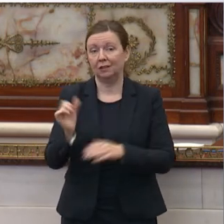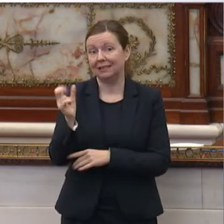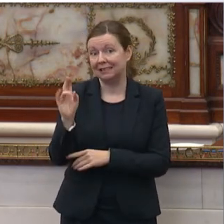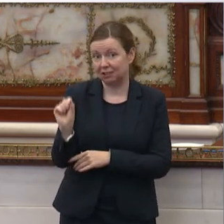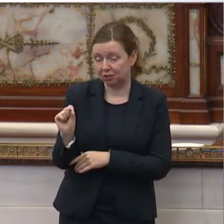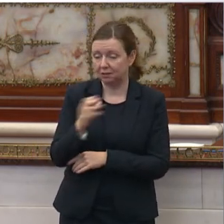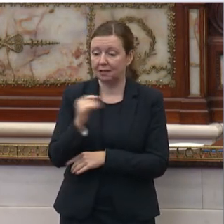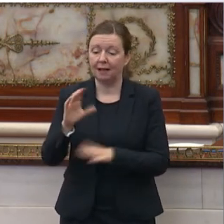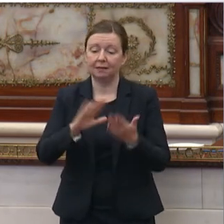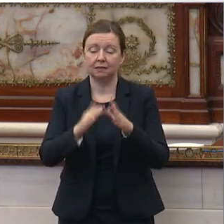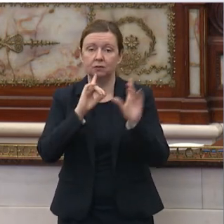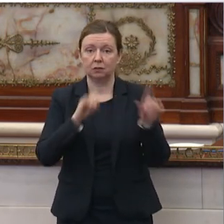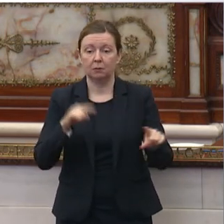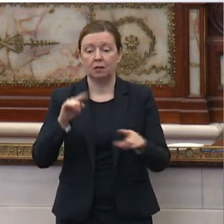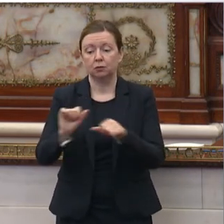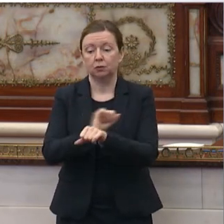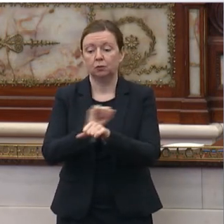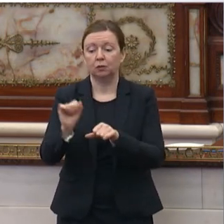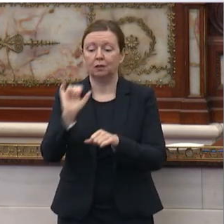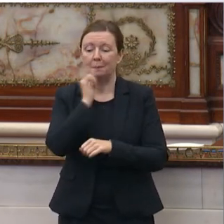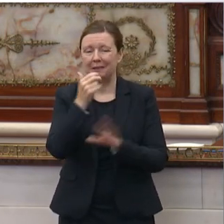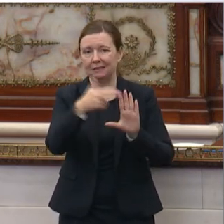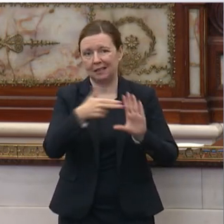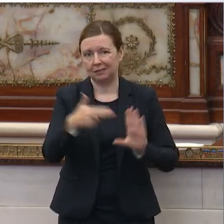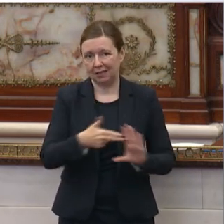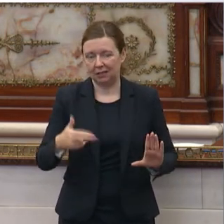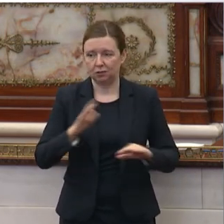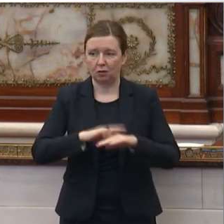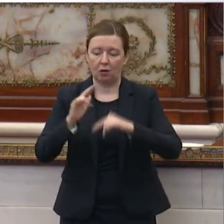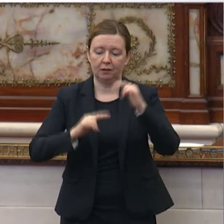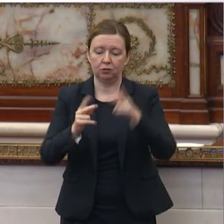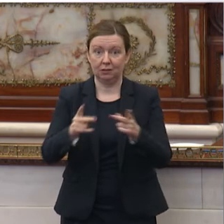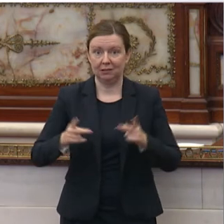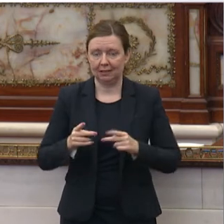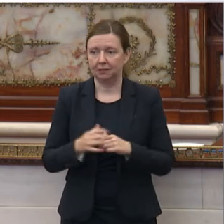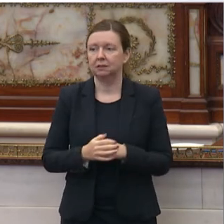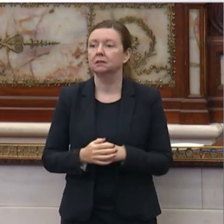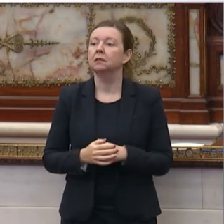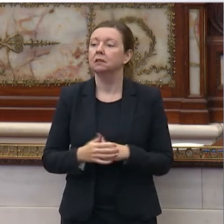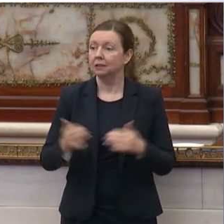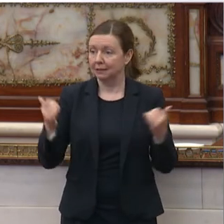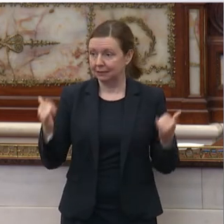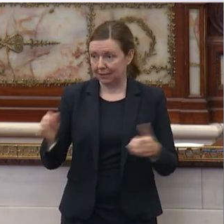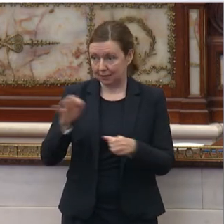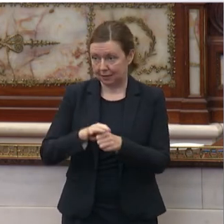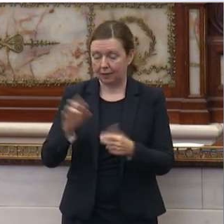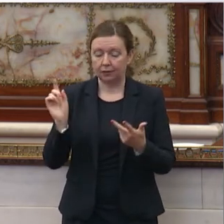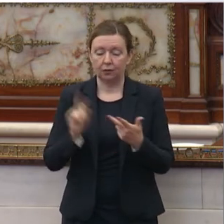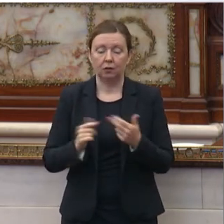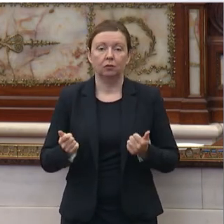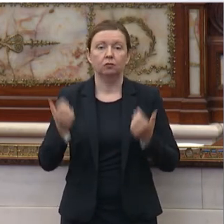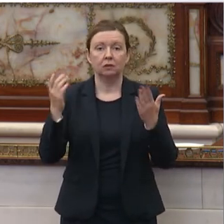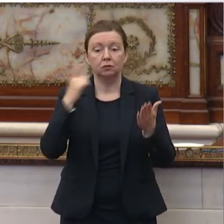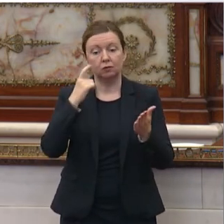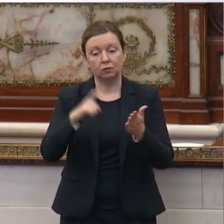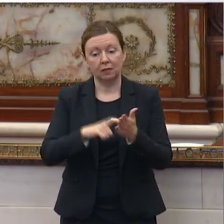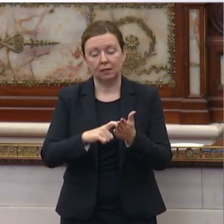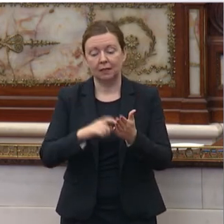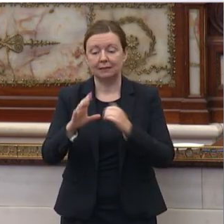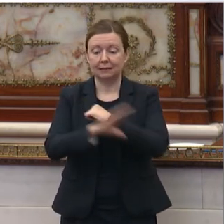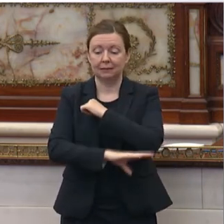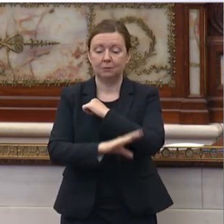city's response to worker misclassification on construction sites. Today's calendar. And a resolution recognizing